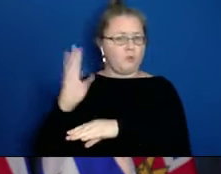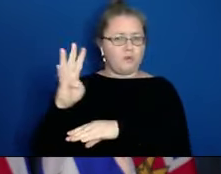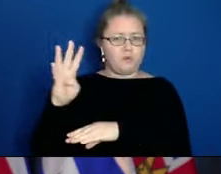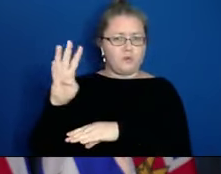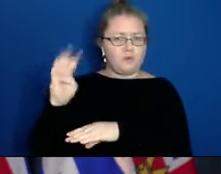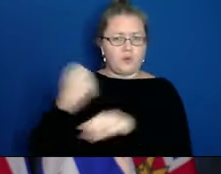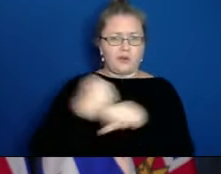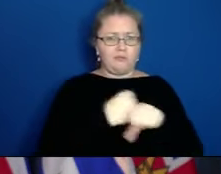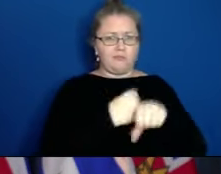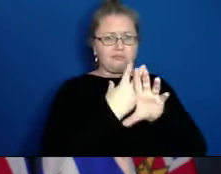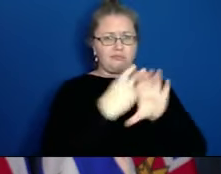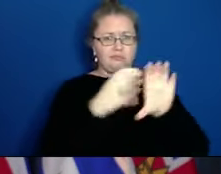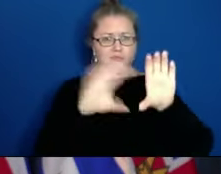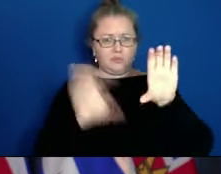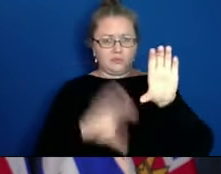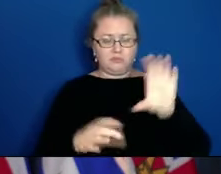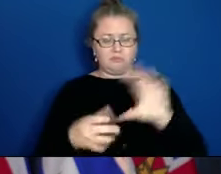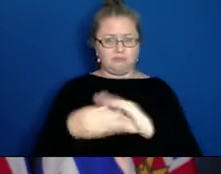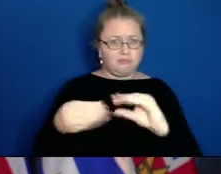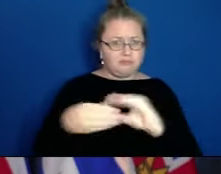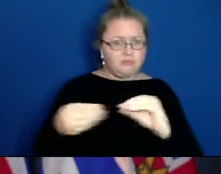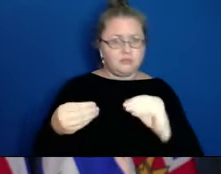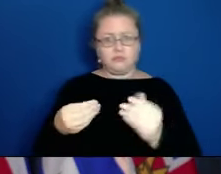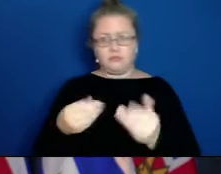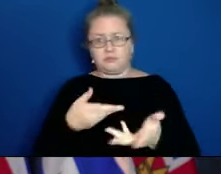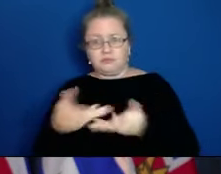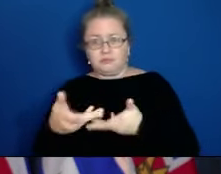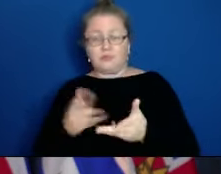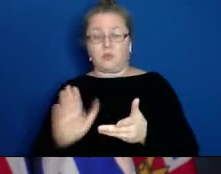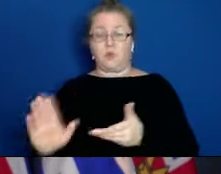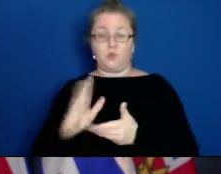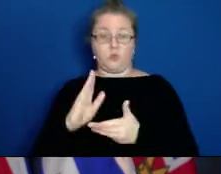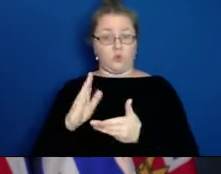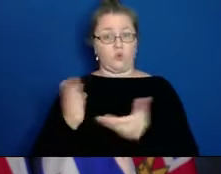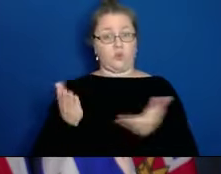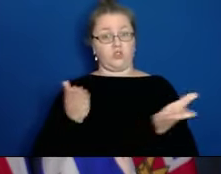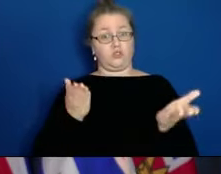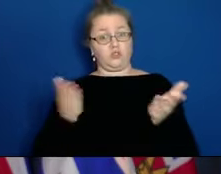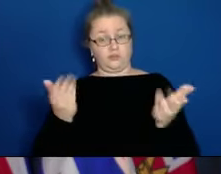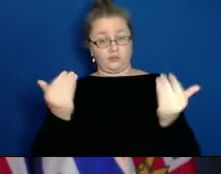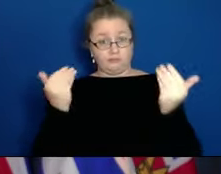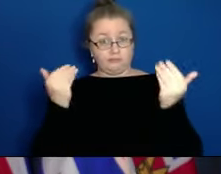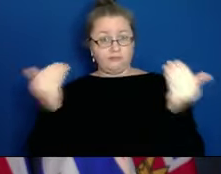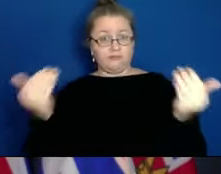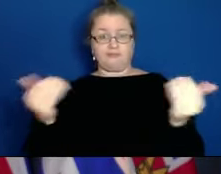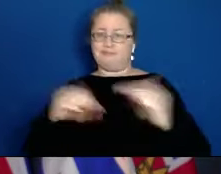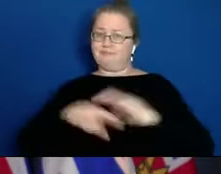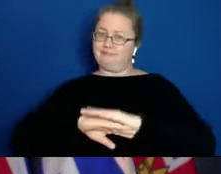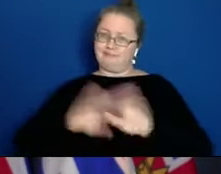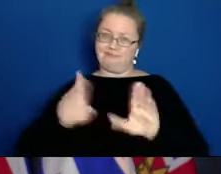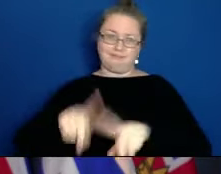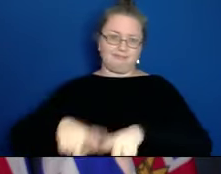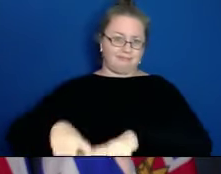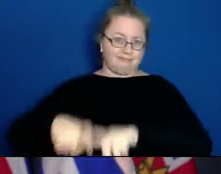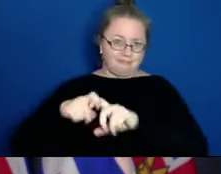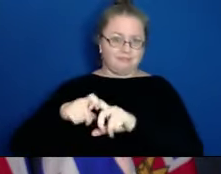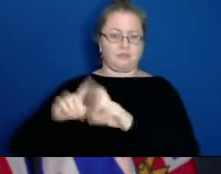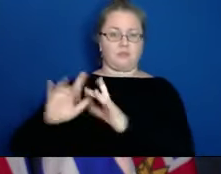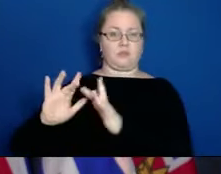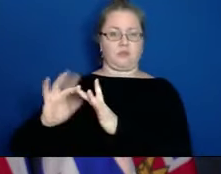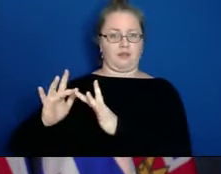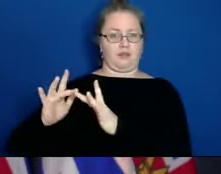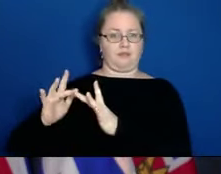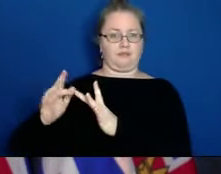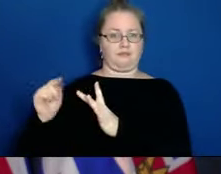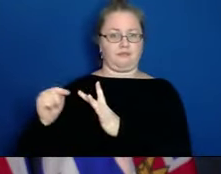that places of worship will move to virtual services for this period, with the exception of baptisms and weddings and funerals, where a